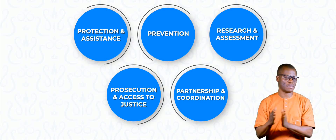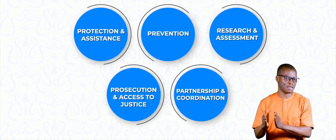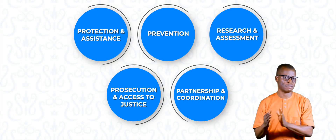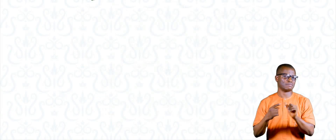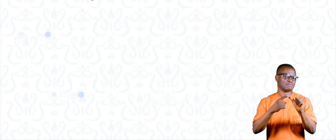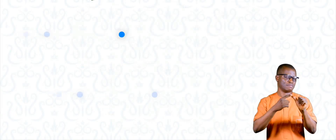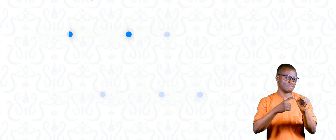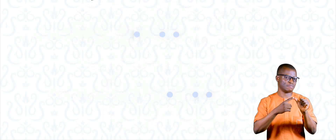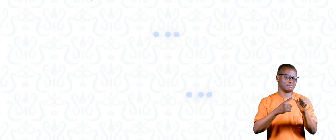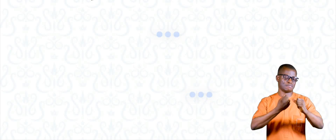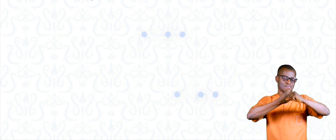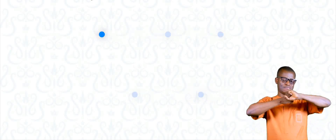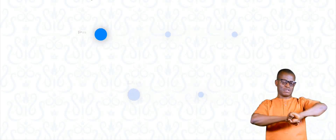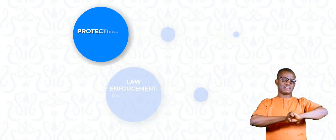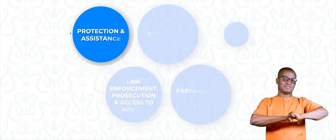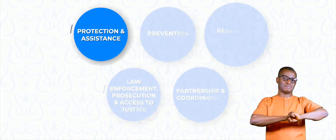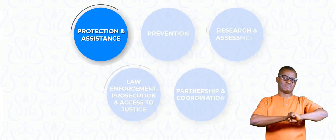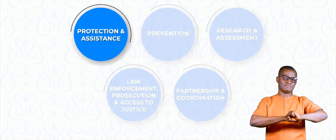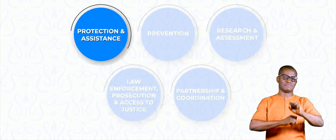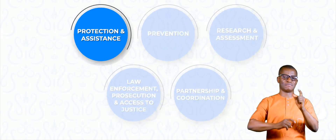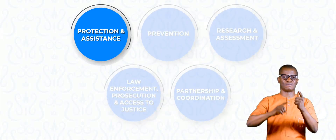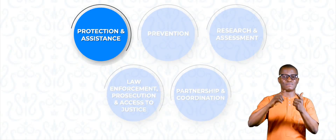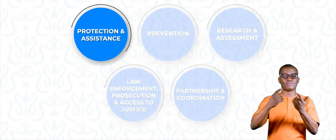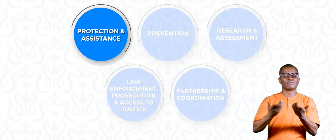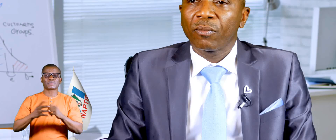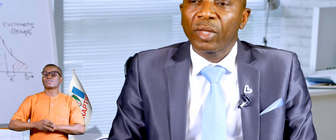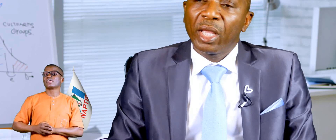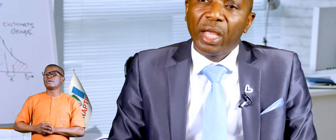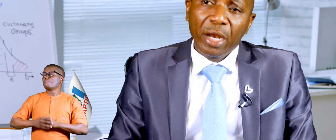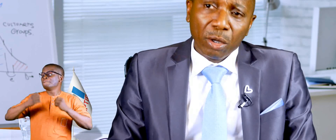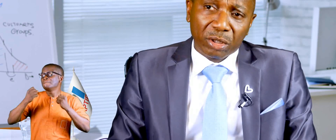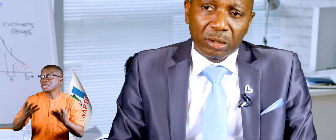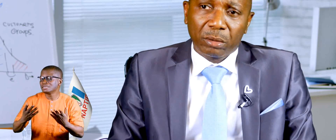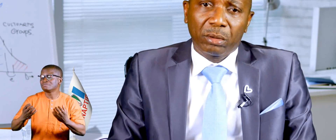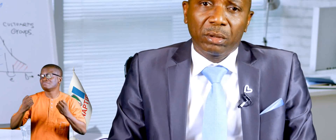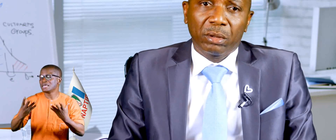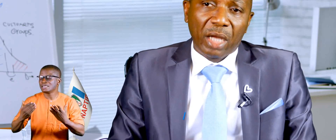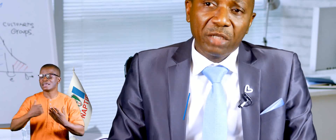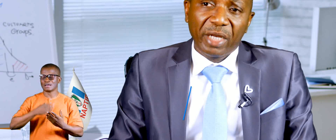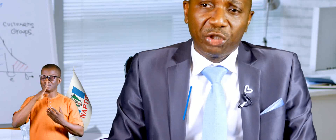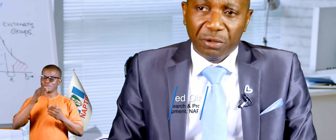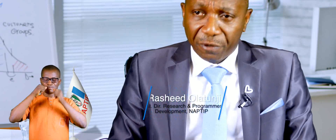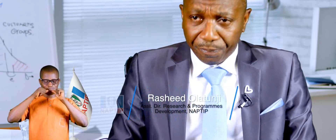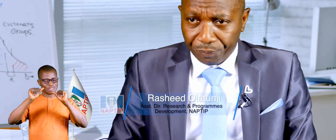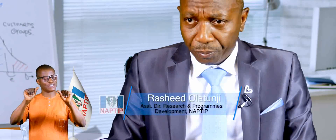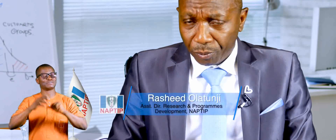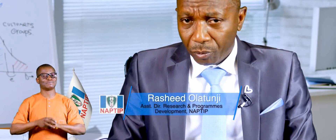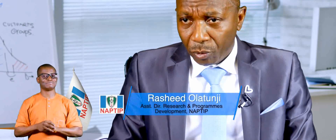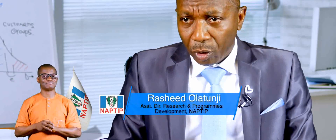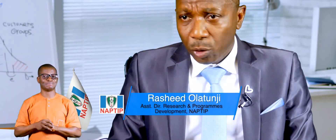plan. The first is protection and assistance. A lot has been